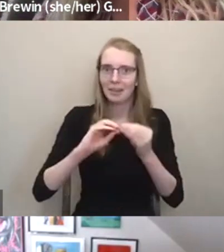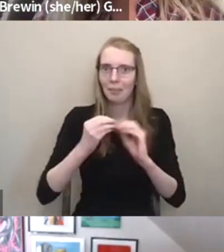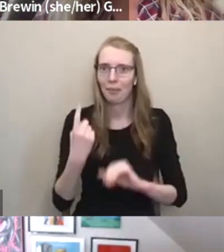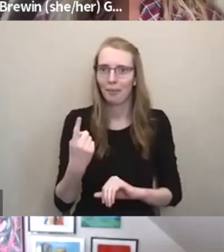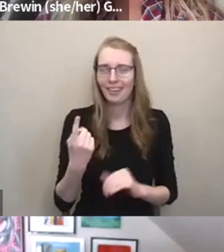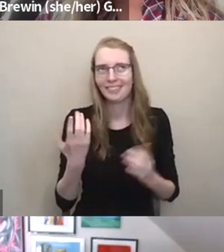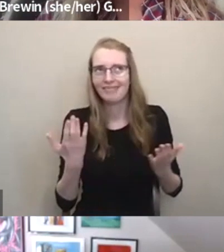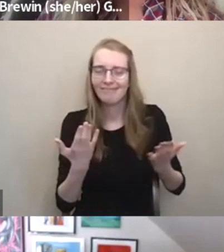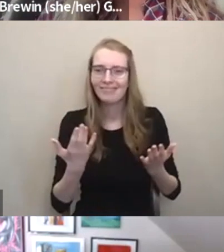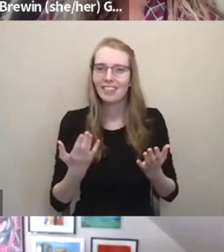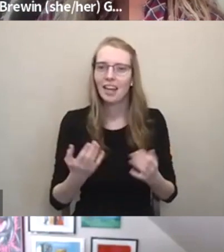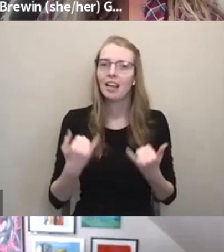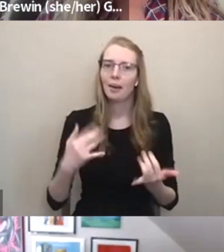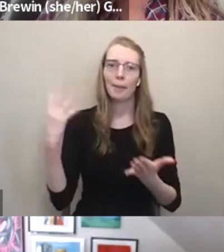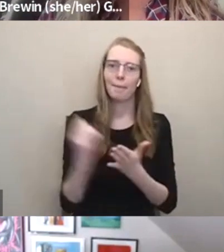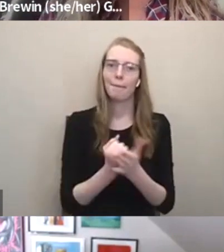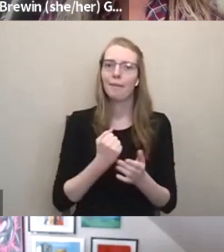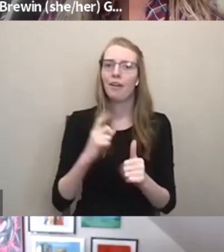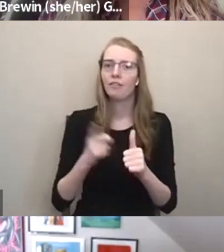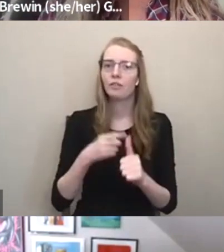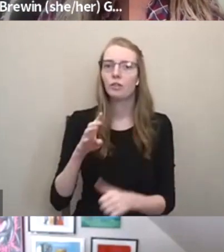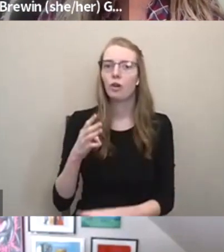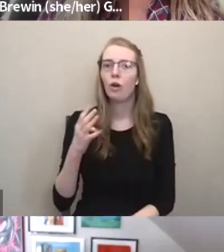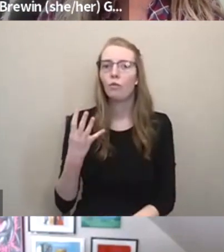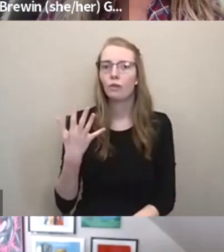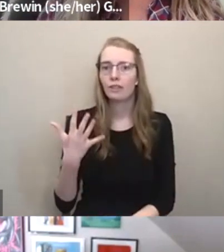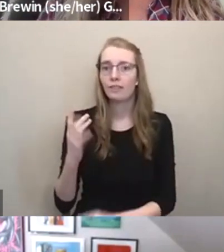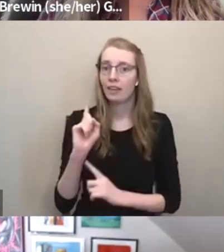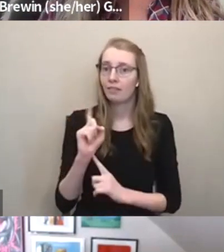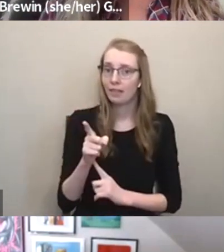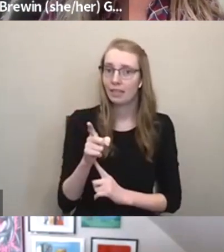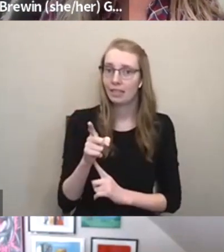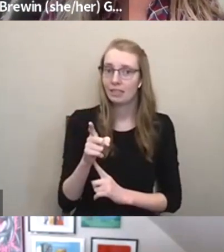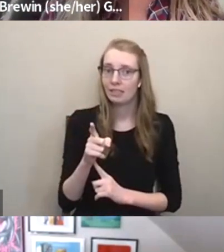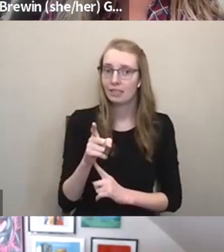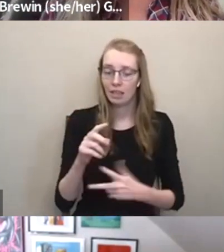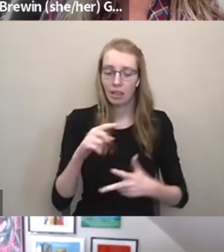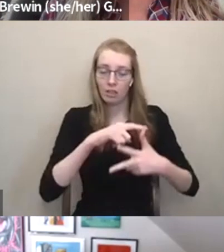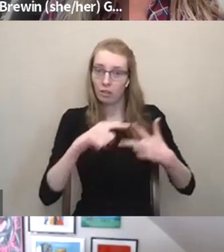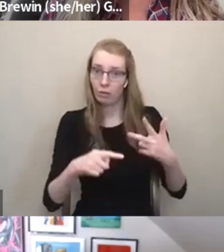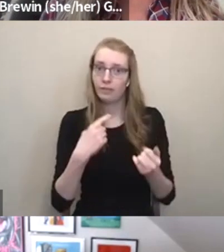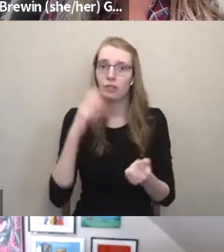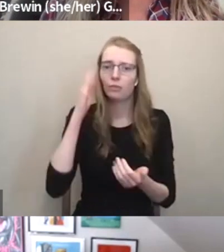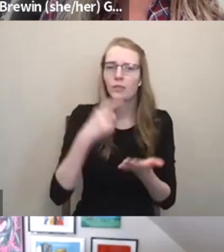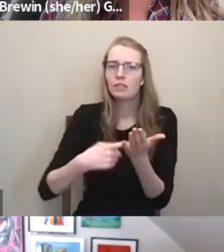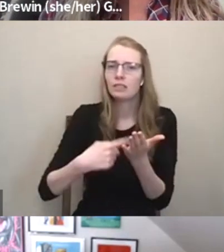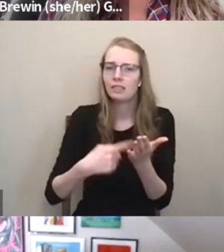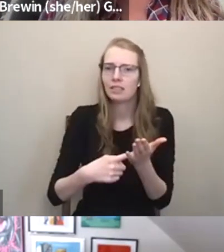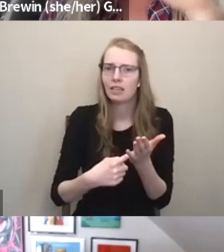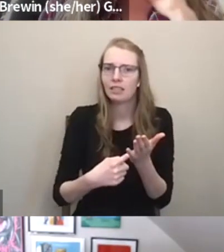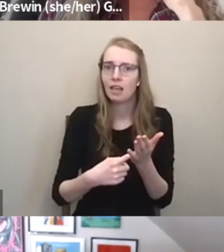going to take the first 40 minutes, and Leon and Heather and I are going to speak a little bit to our own work and how we got to where we